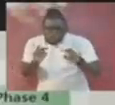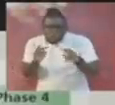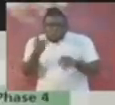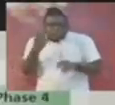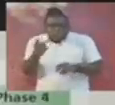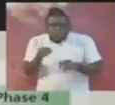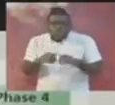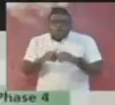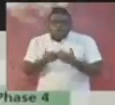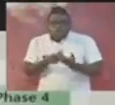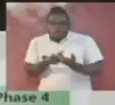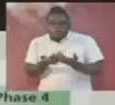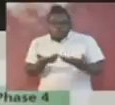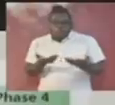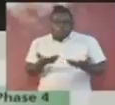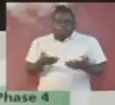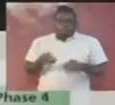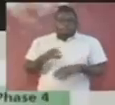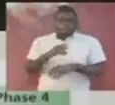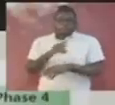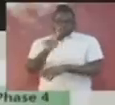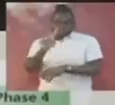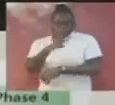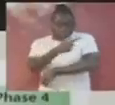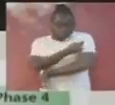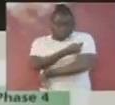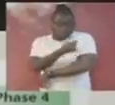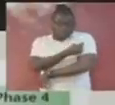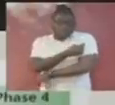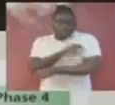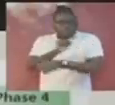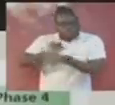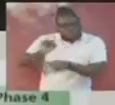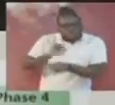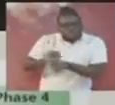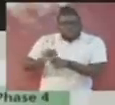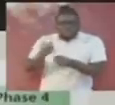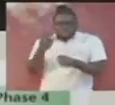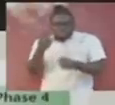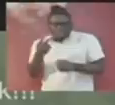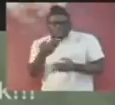to remain safe for the general public. Next slide.